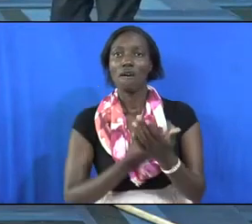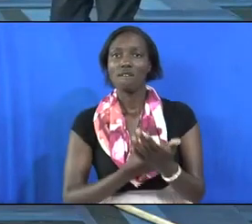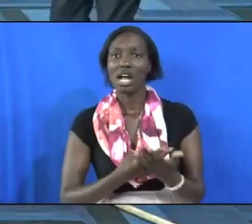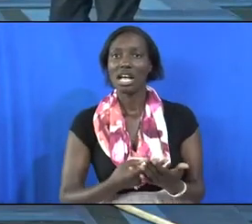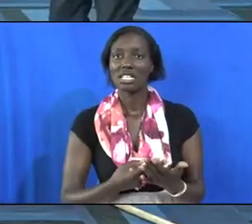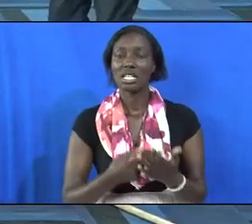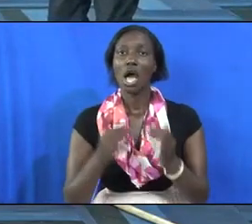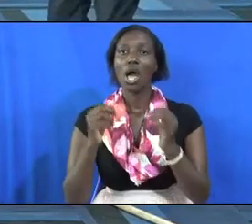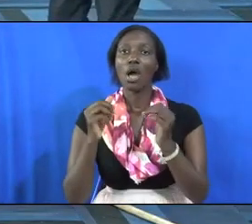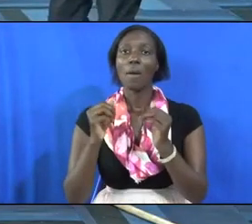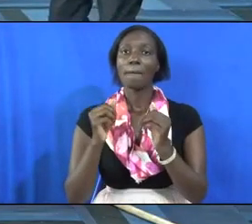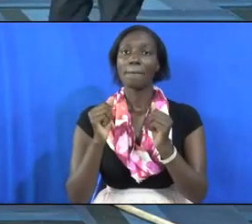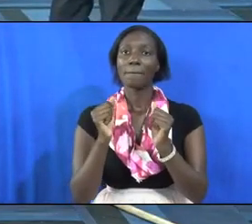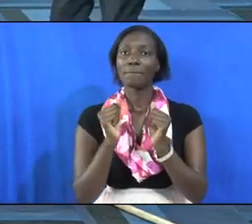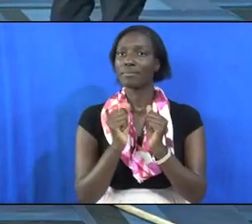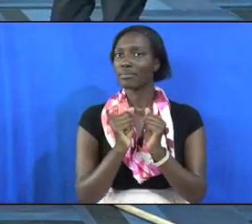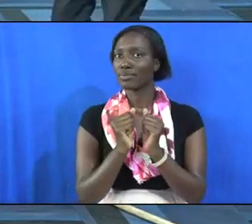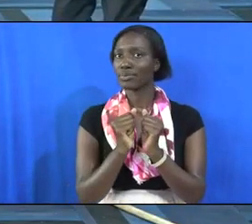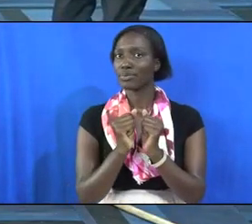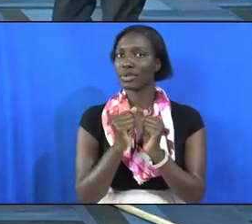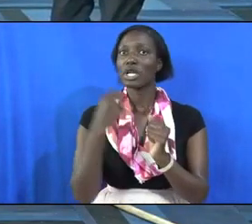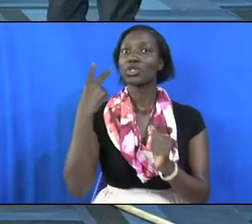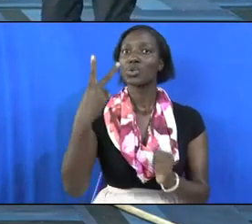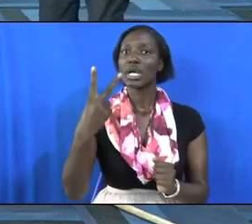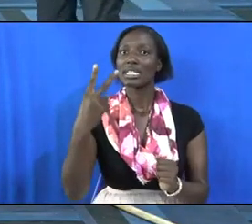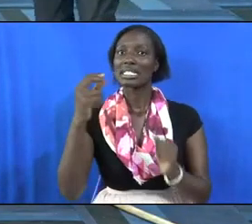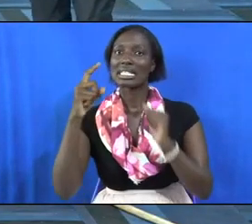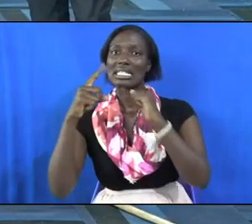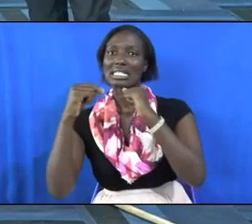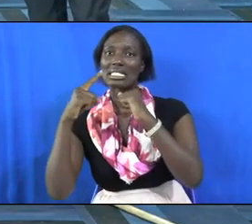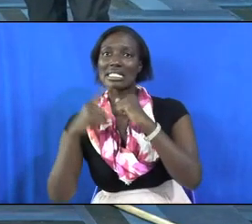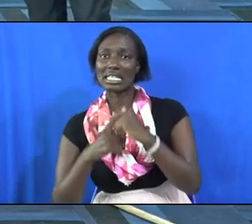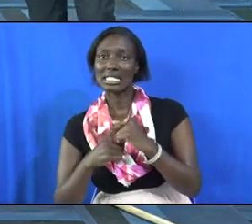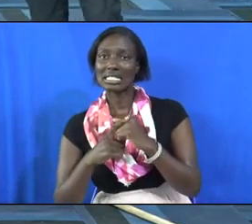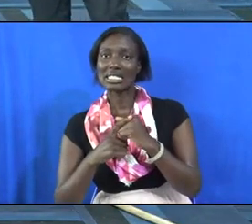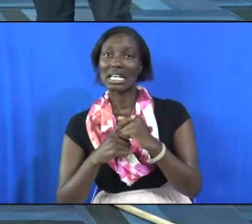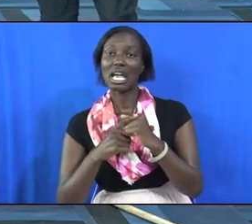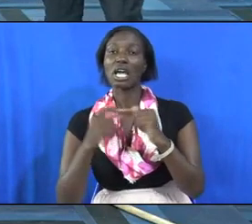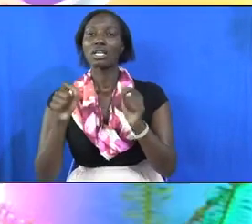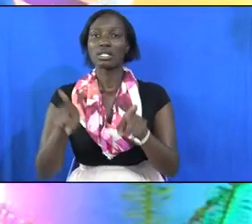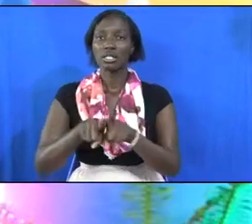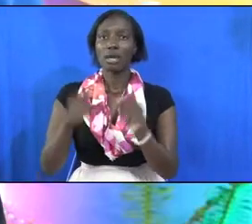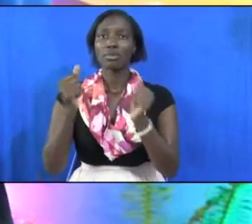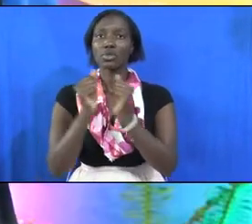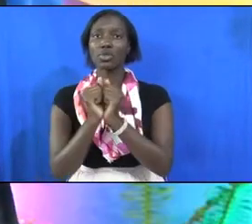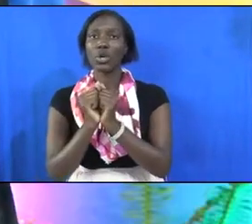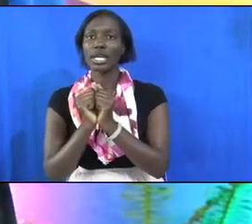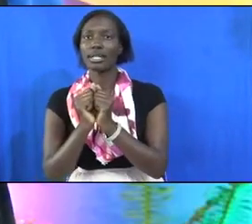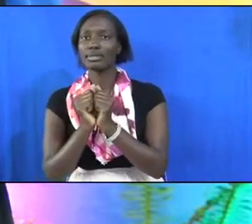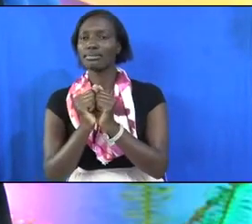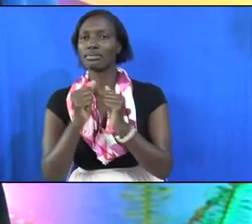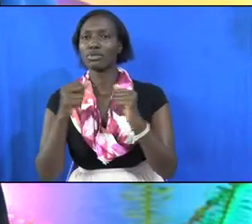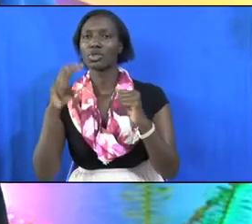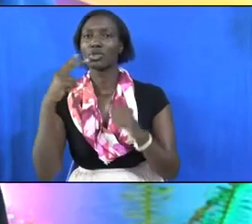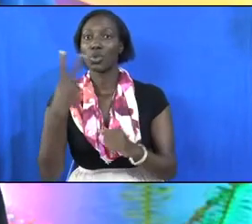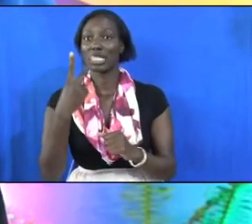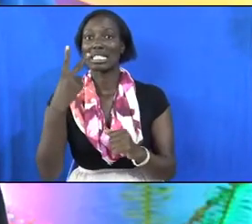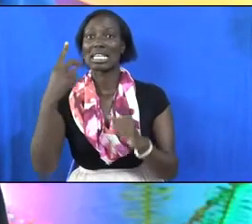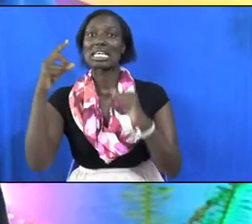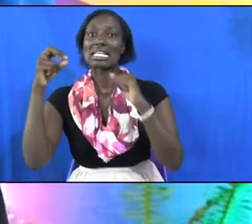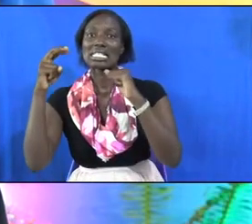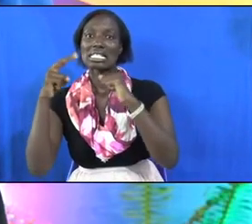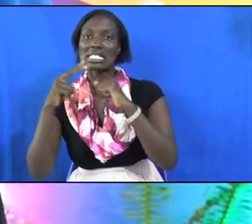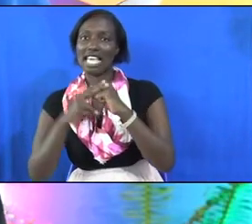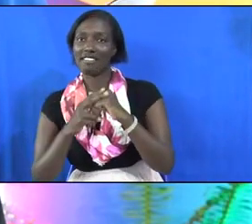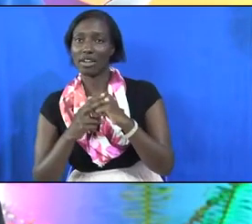verse 26 and 27. The Bible says that,